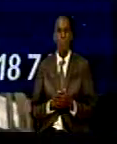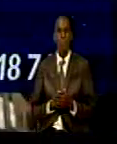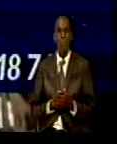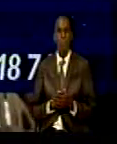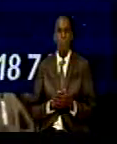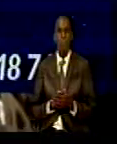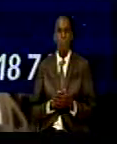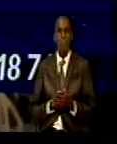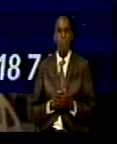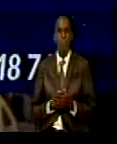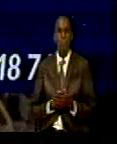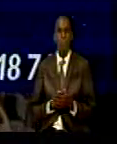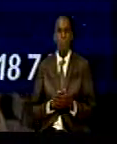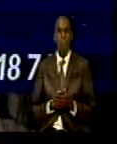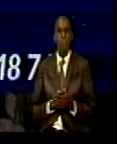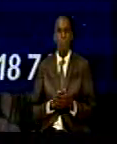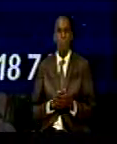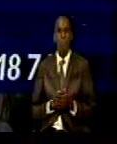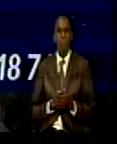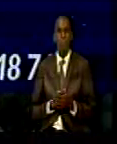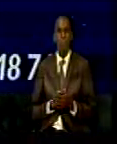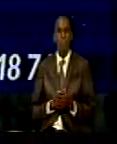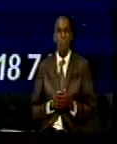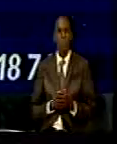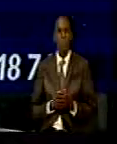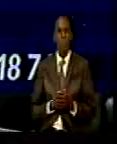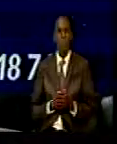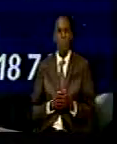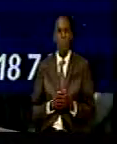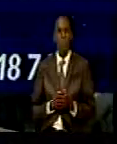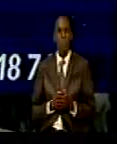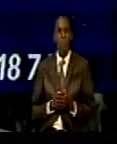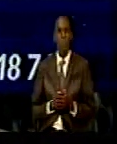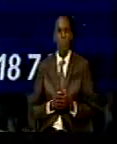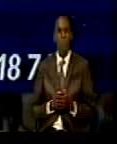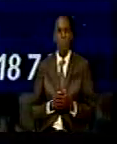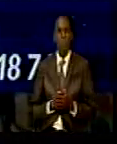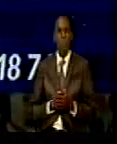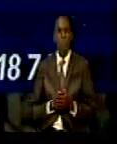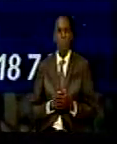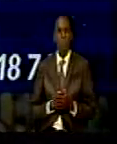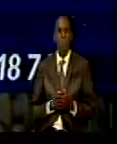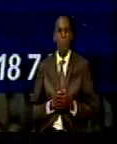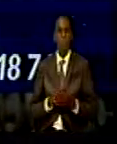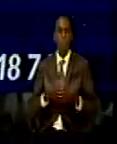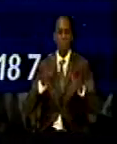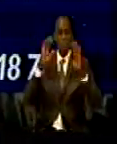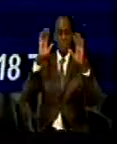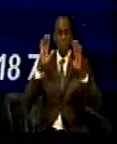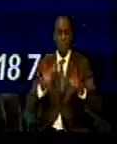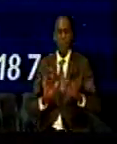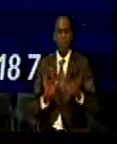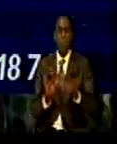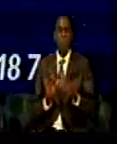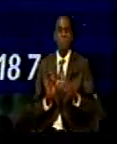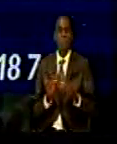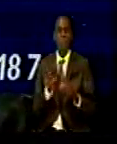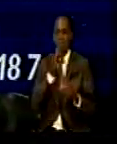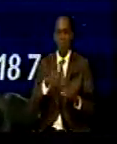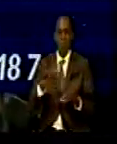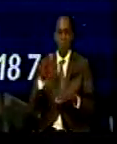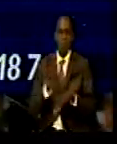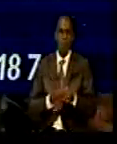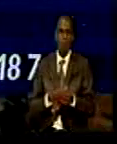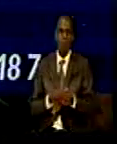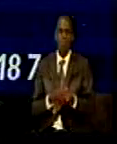Don't go yet. Still stay around. Miracle time. Testimony time, miracle time.